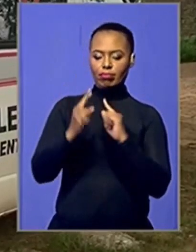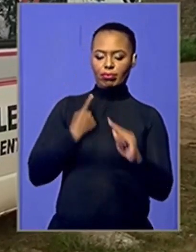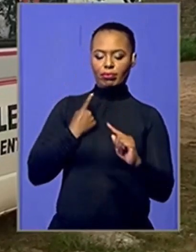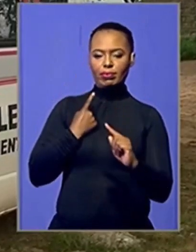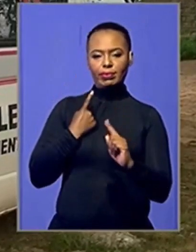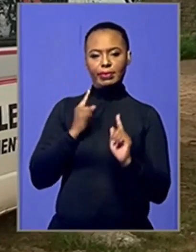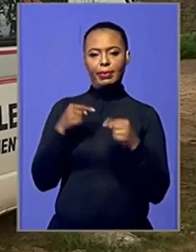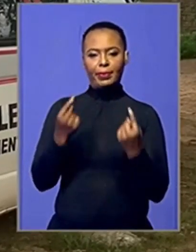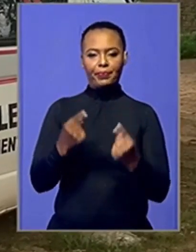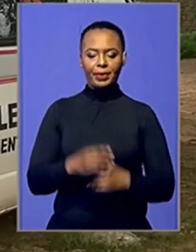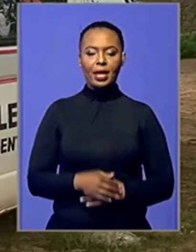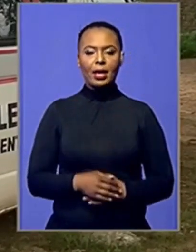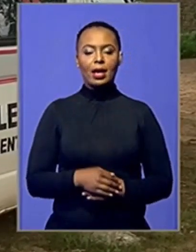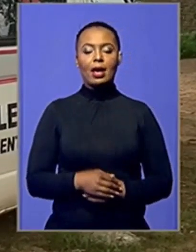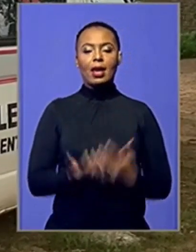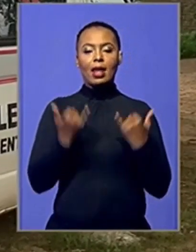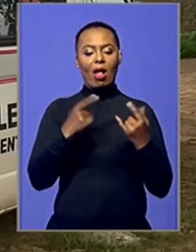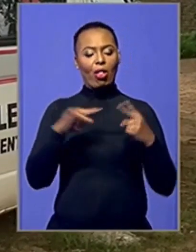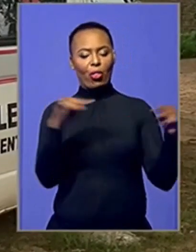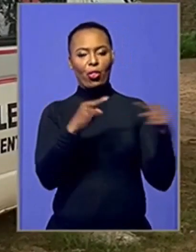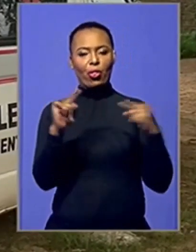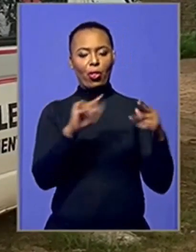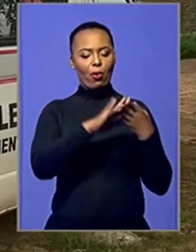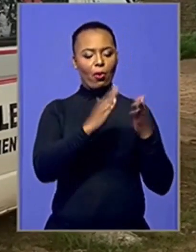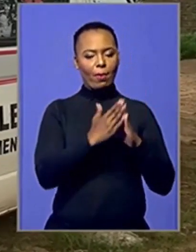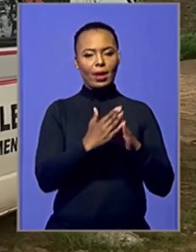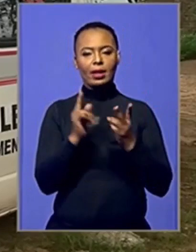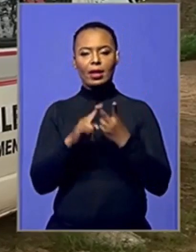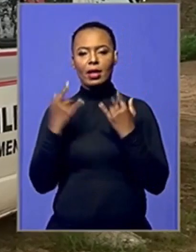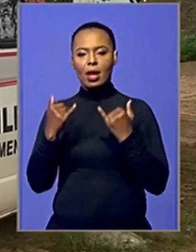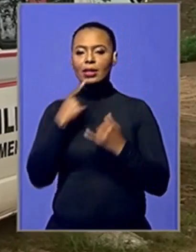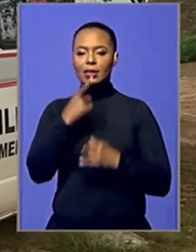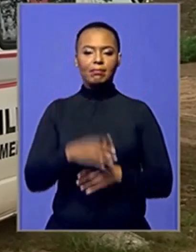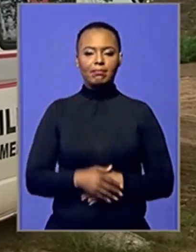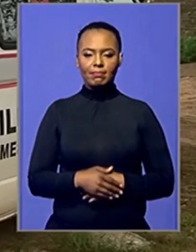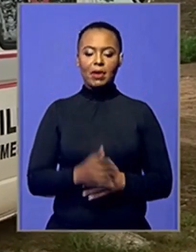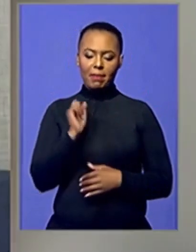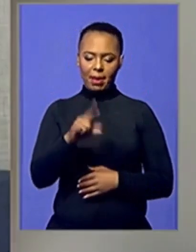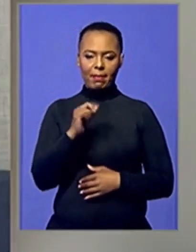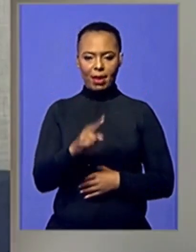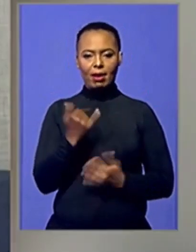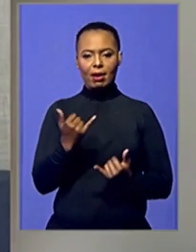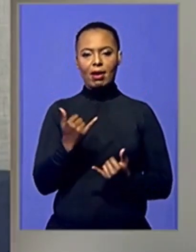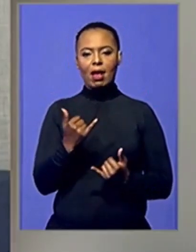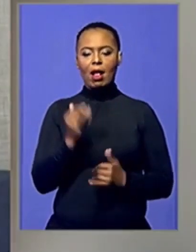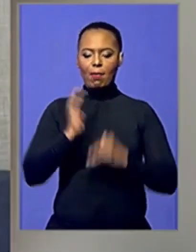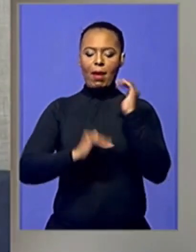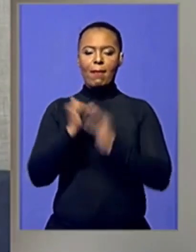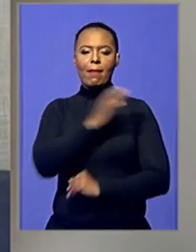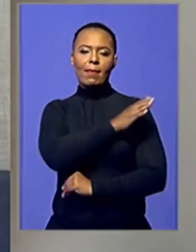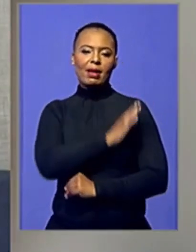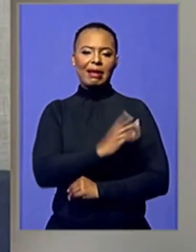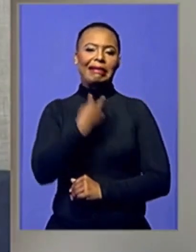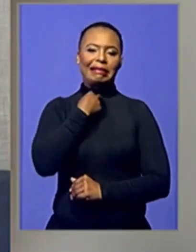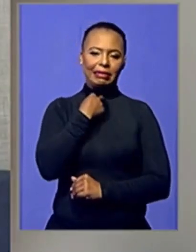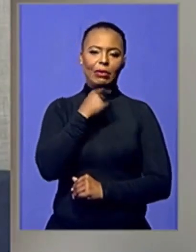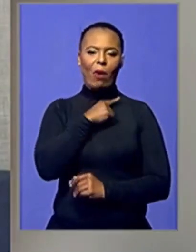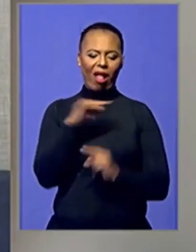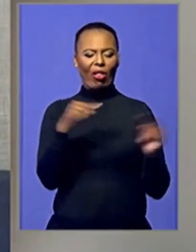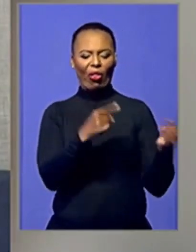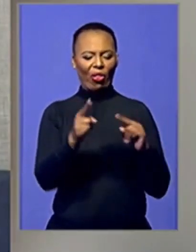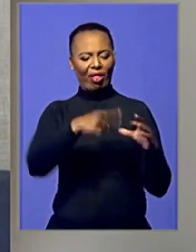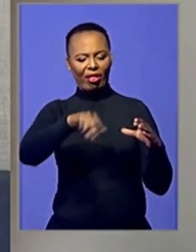e re dikgogagano magareng ga badudi ke tšona di bakang gore go agiwe ga tliliniki go diege. Batho ba Dithabaneng le batho ba